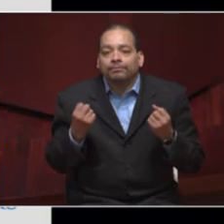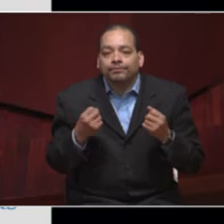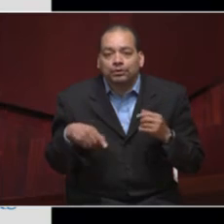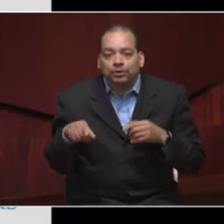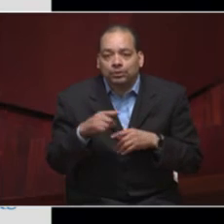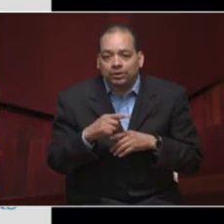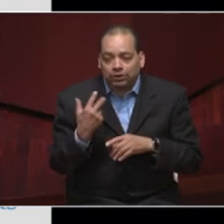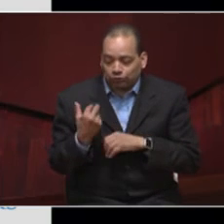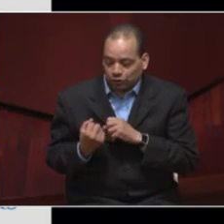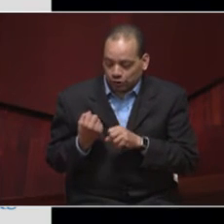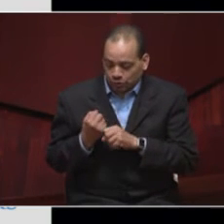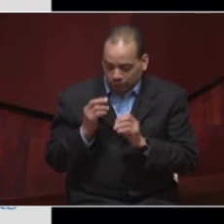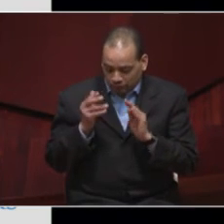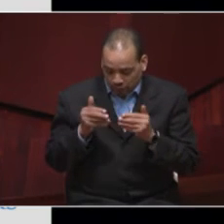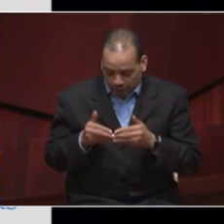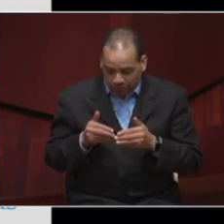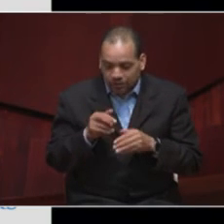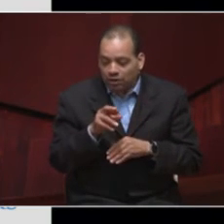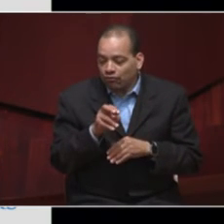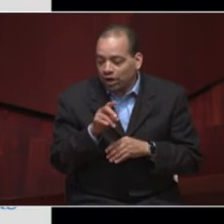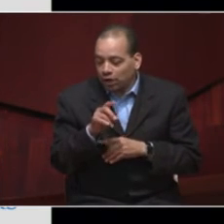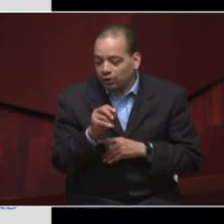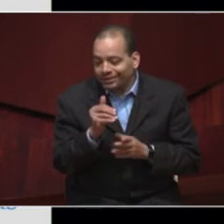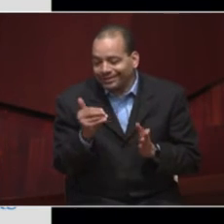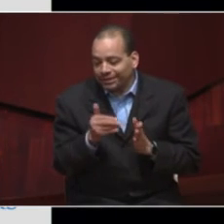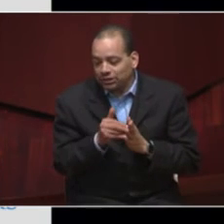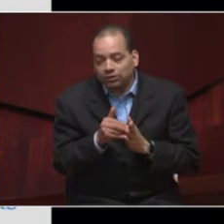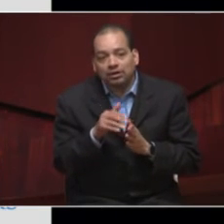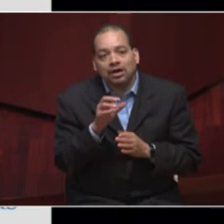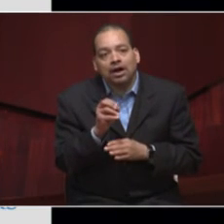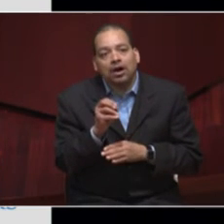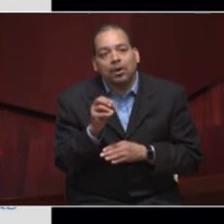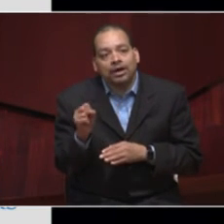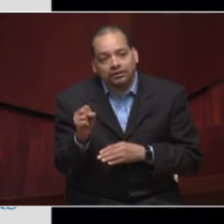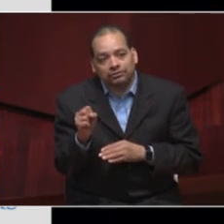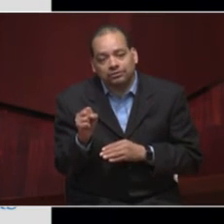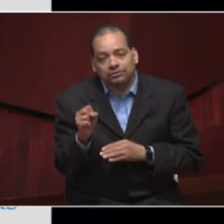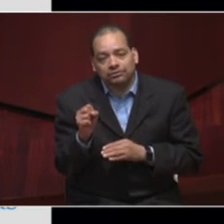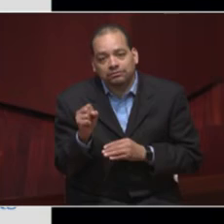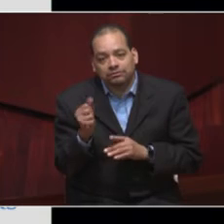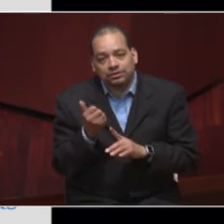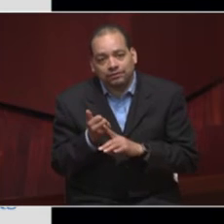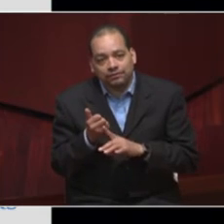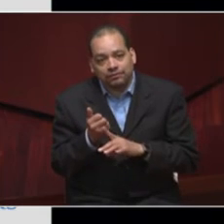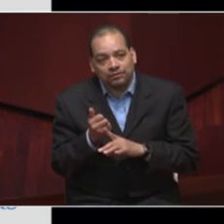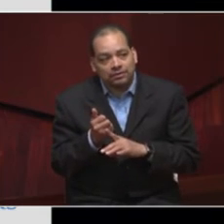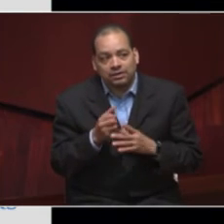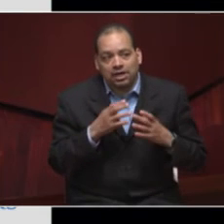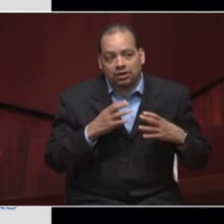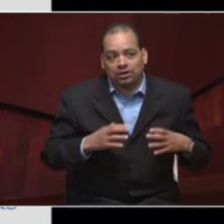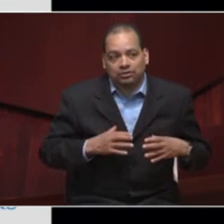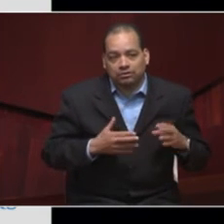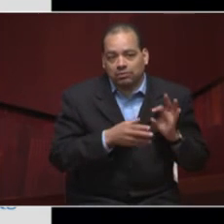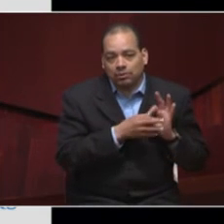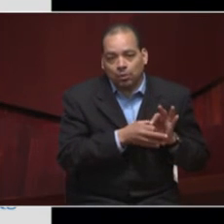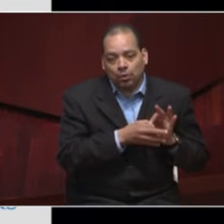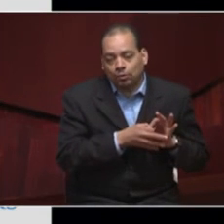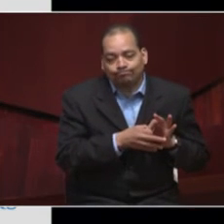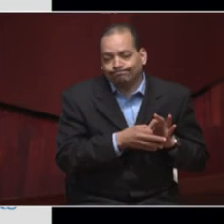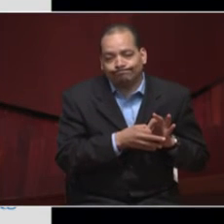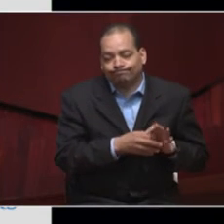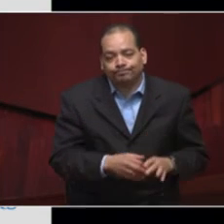years, of course, was on the Record Center operating system itself, and not so much on the customer portal. So the